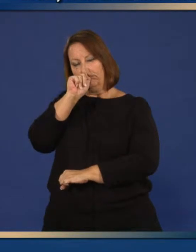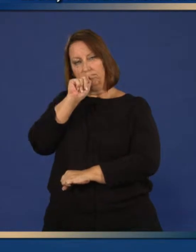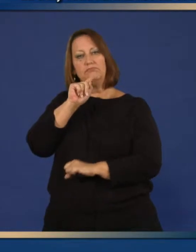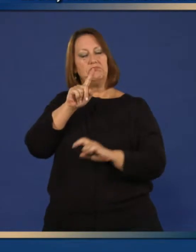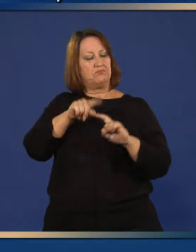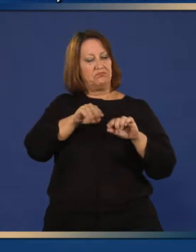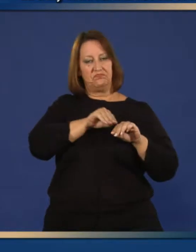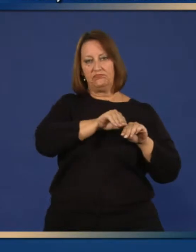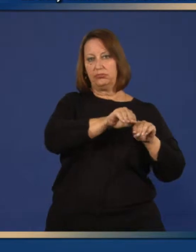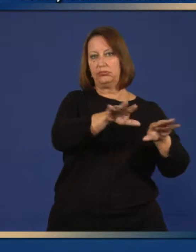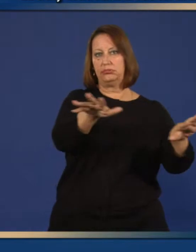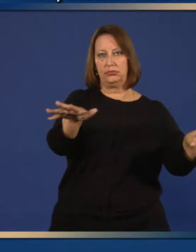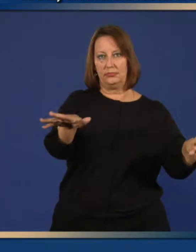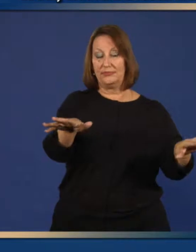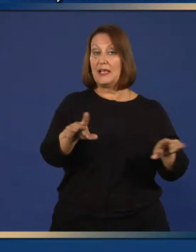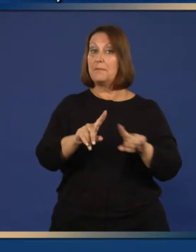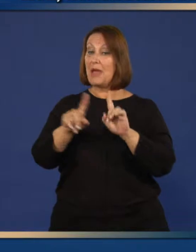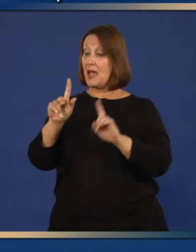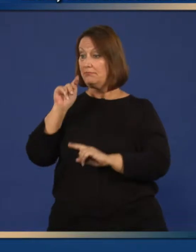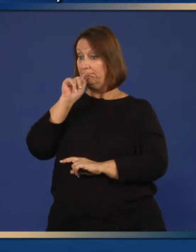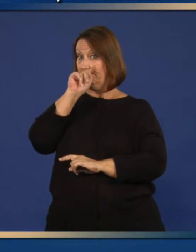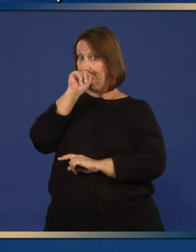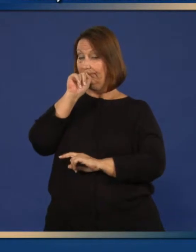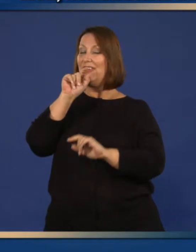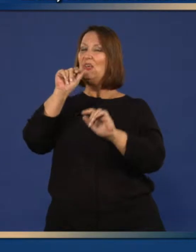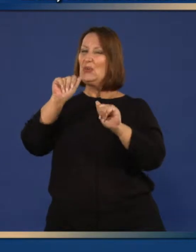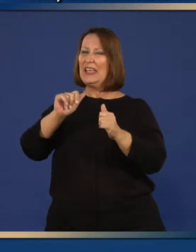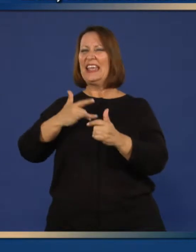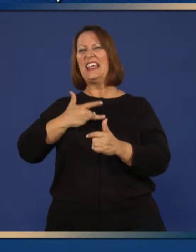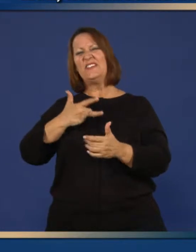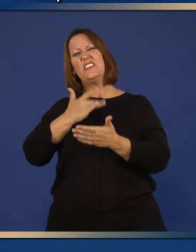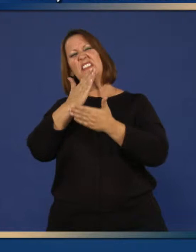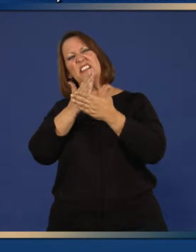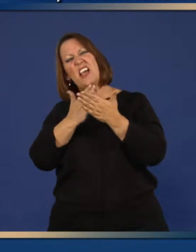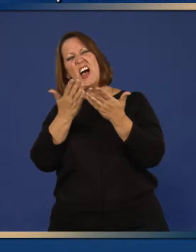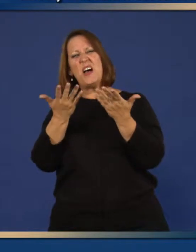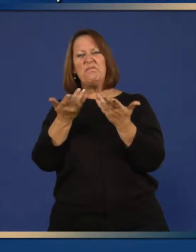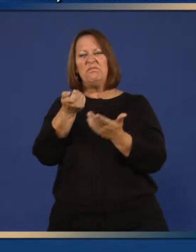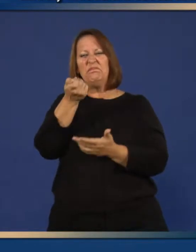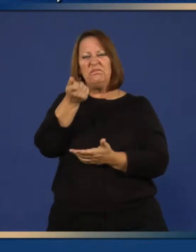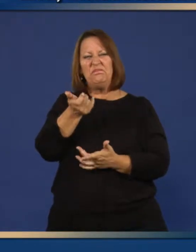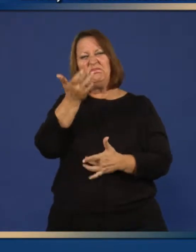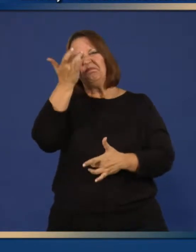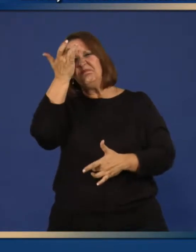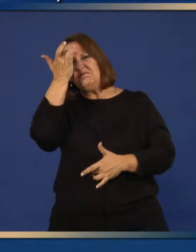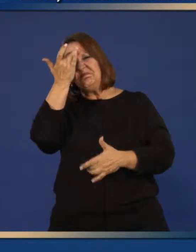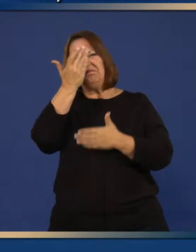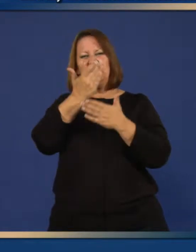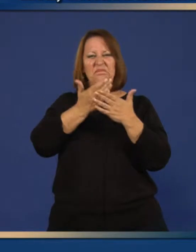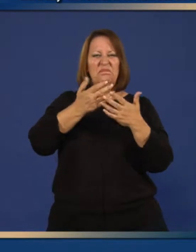The vaccine can cause mild symptoms in people who get it.